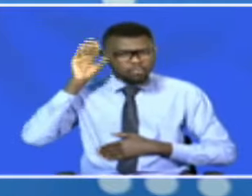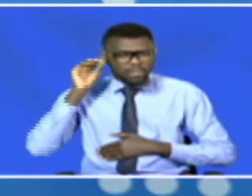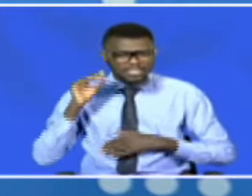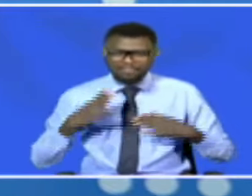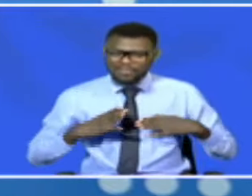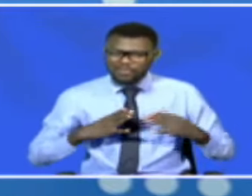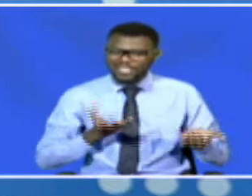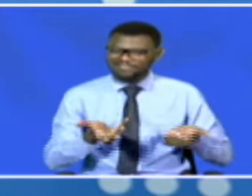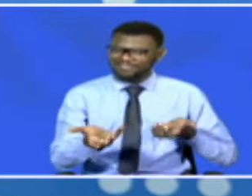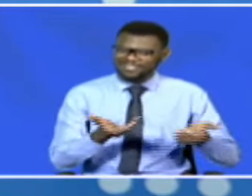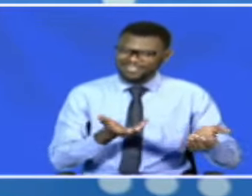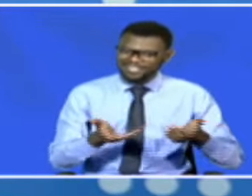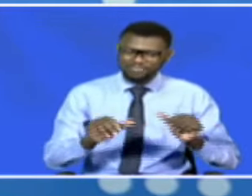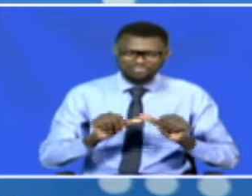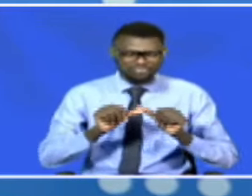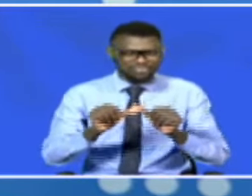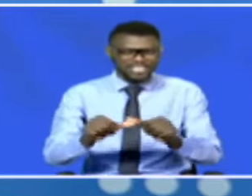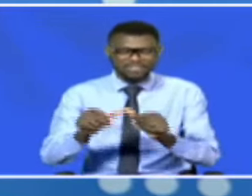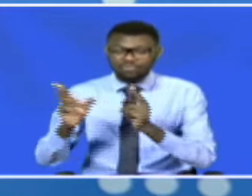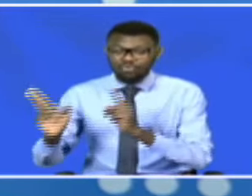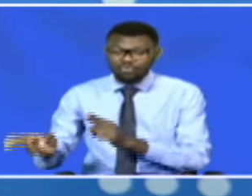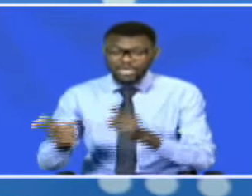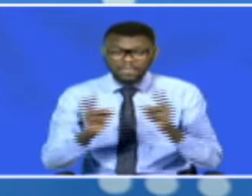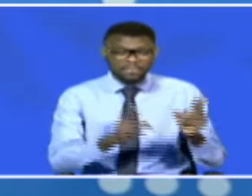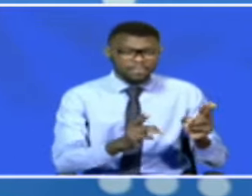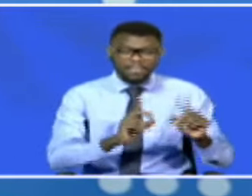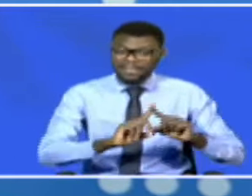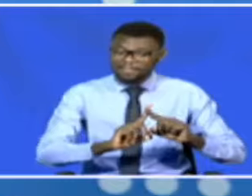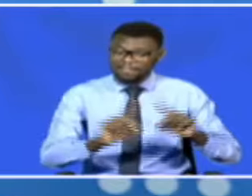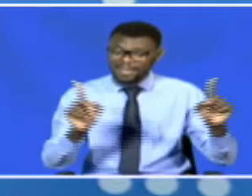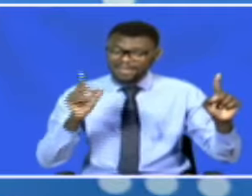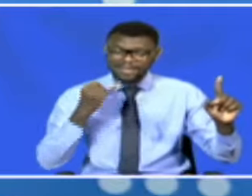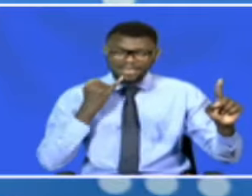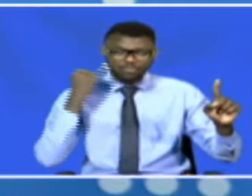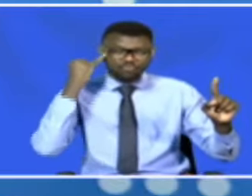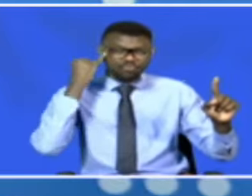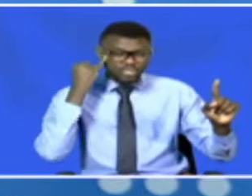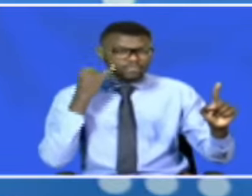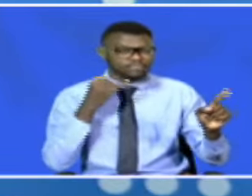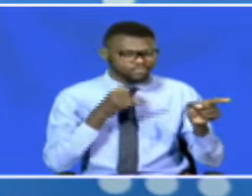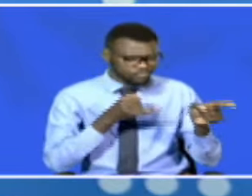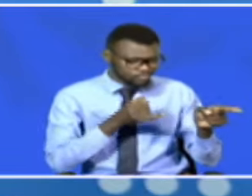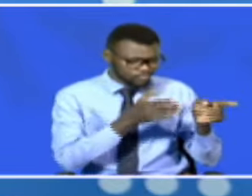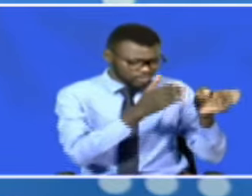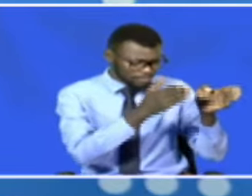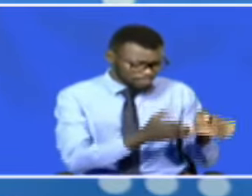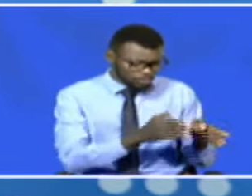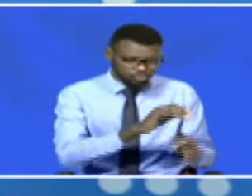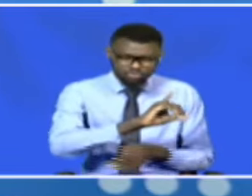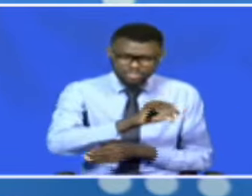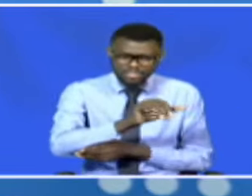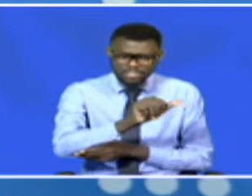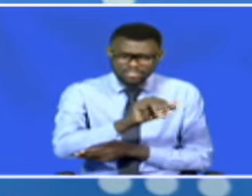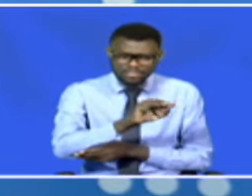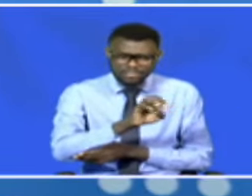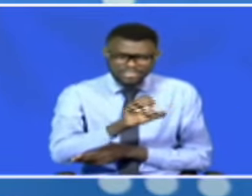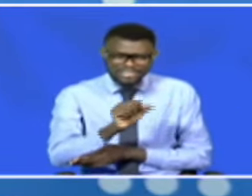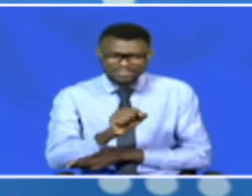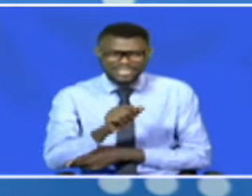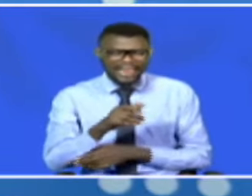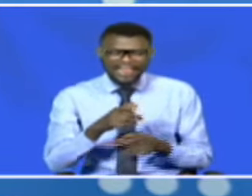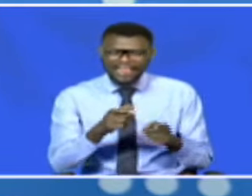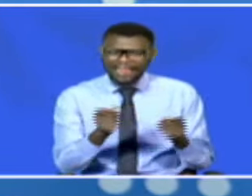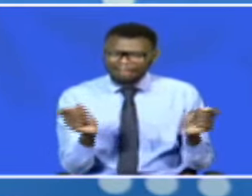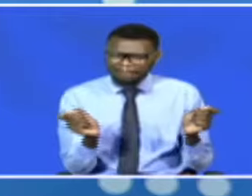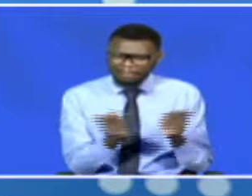on with their business as usual. In Nakuru, however, James Mbugwa, who has been a vocal protester, was injured during